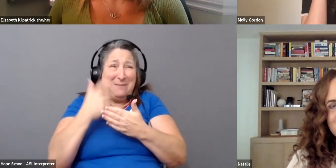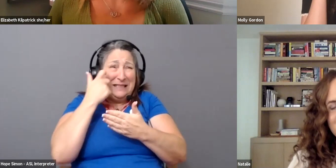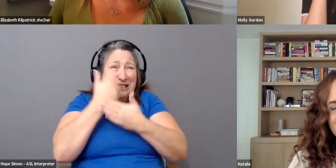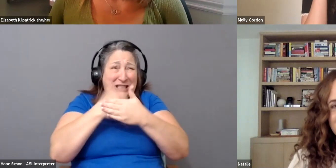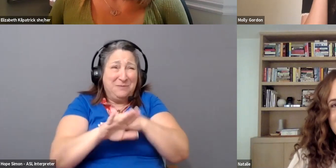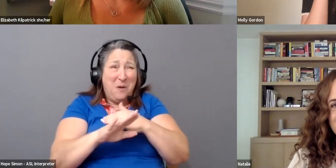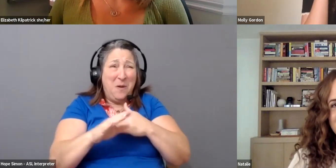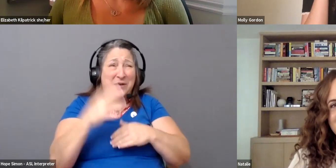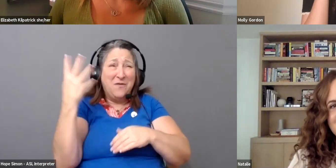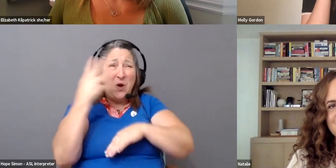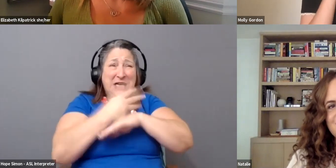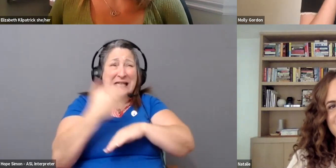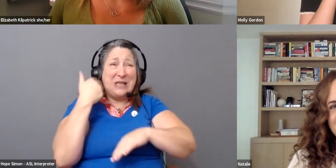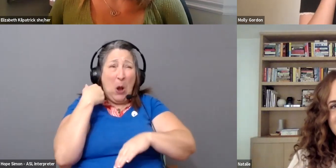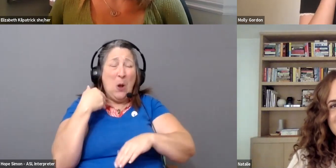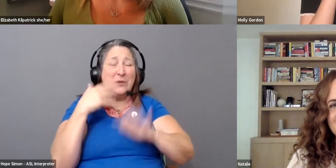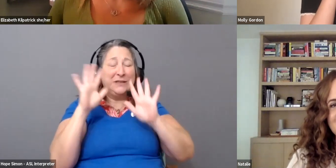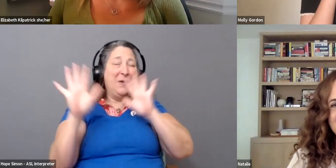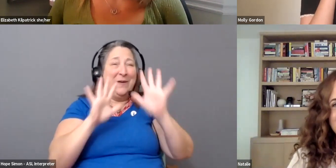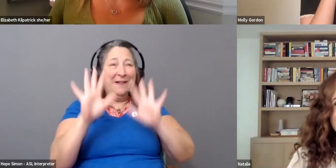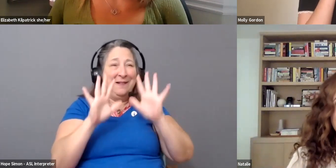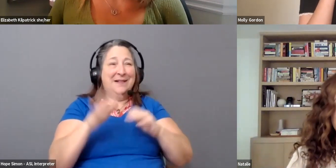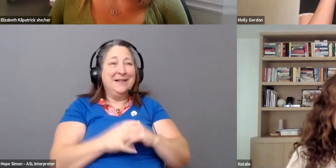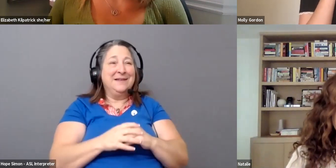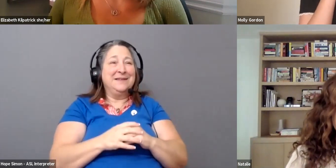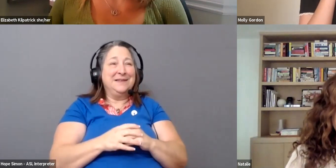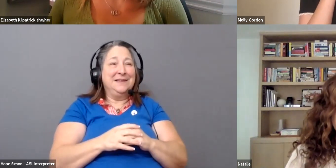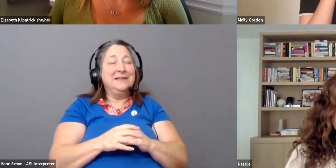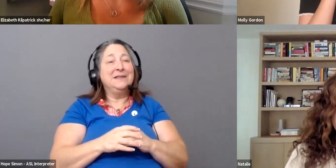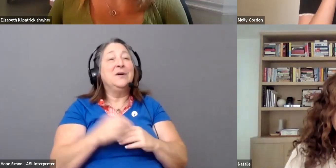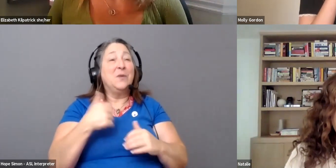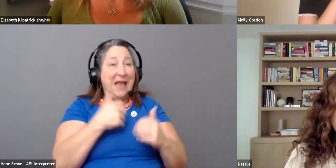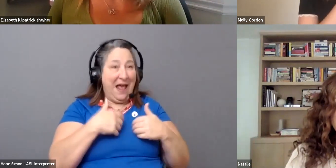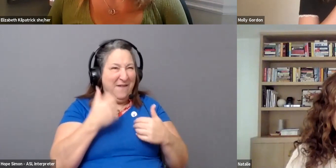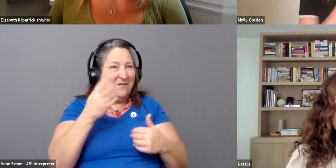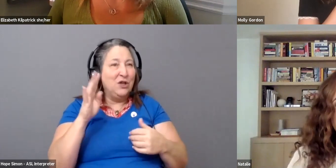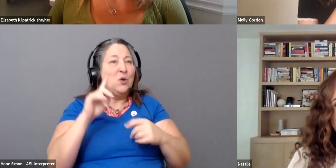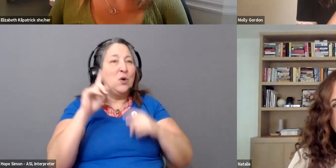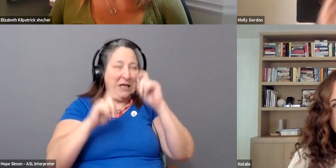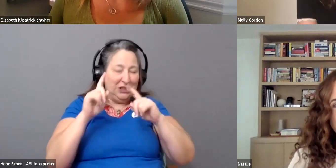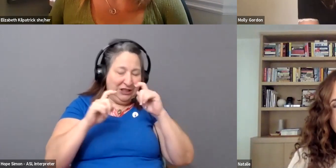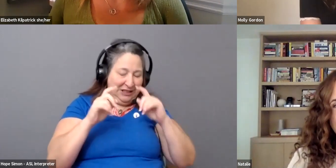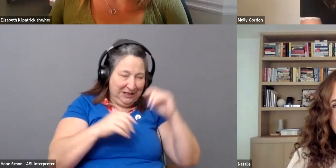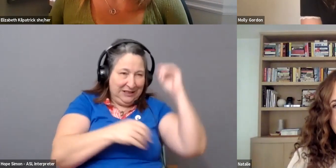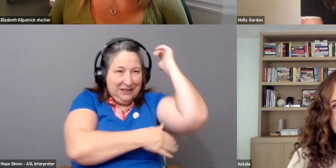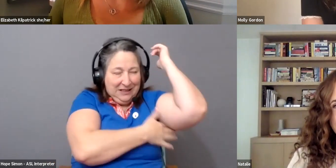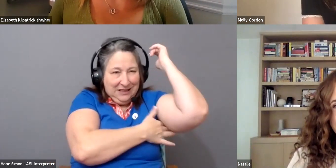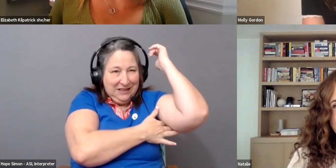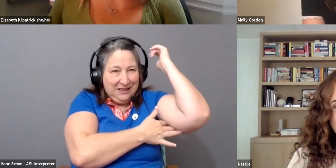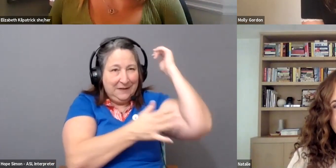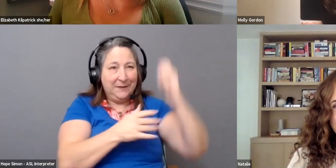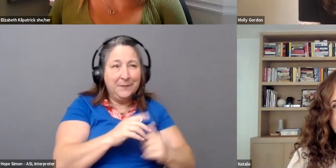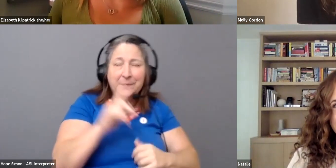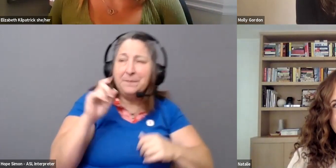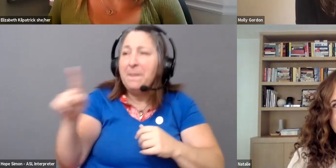one. So those are some of the fun things. Exciting. So we have a couple questions. Let's see. Why was